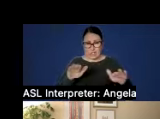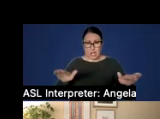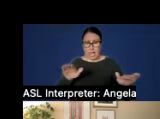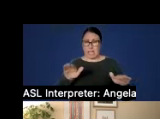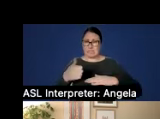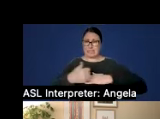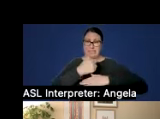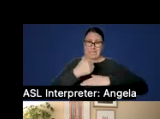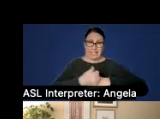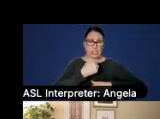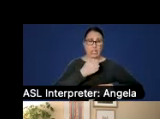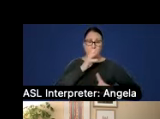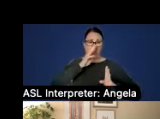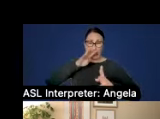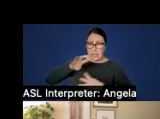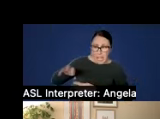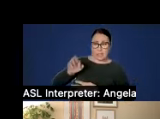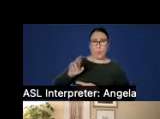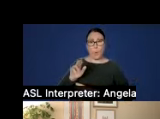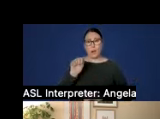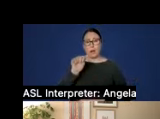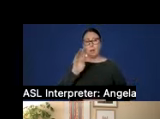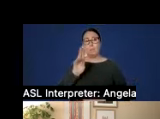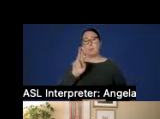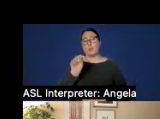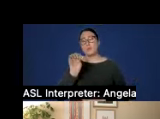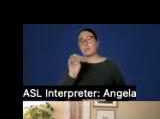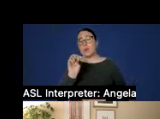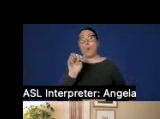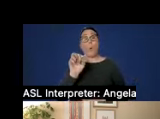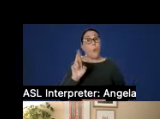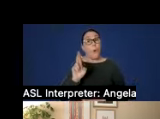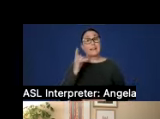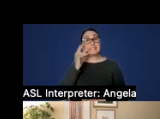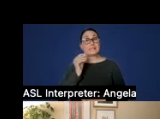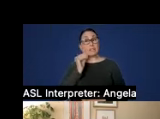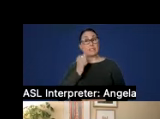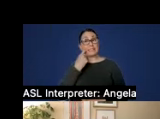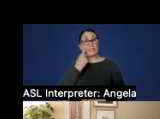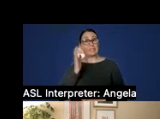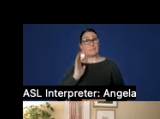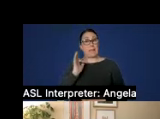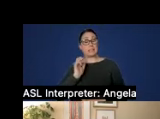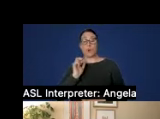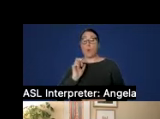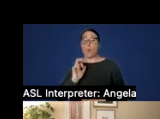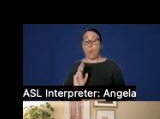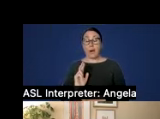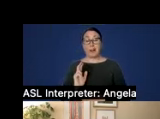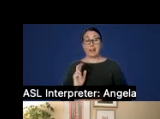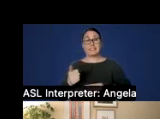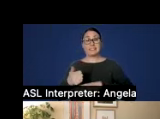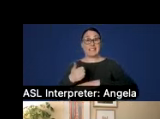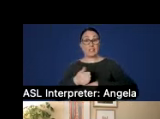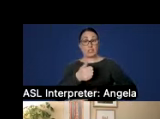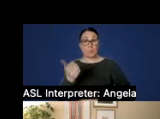being neglected or abused, or has been in the recent past, or is a danger to themselves or others,